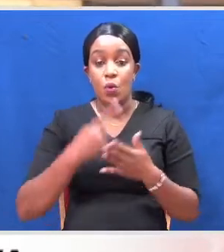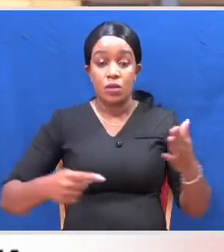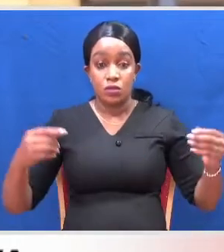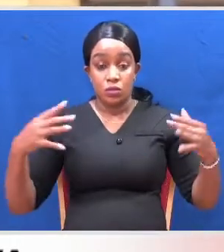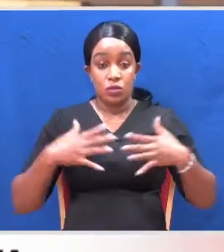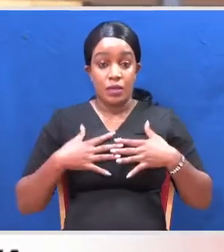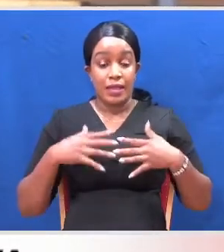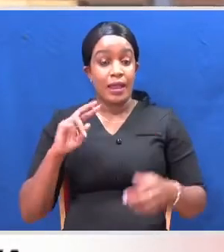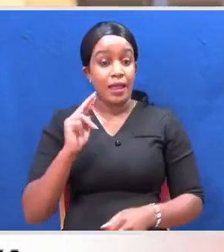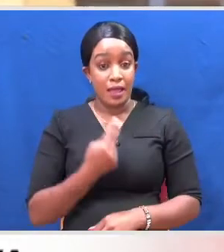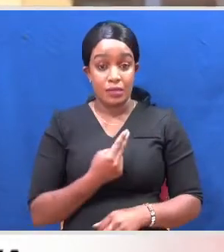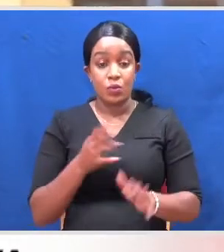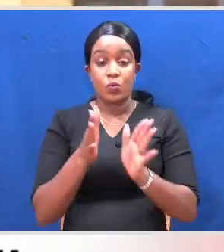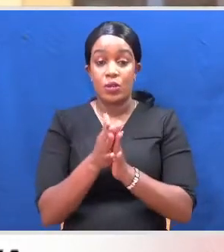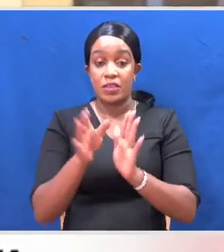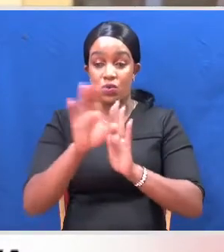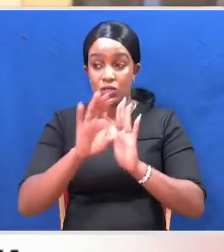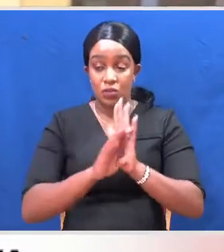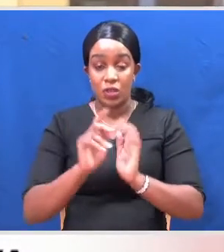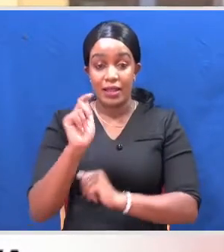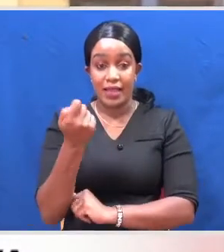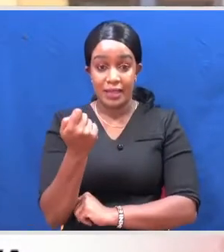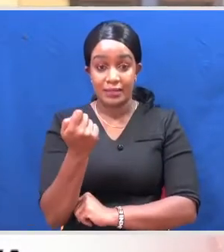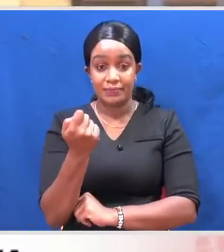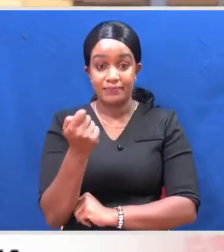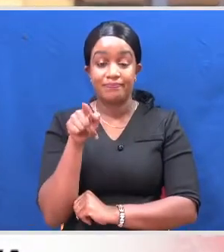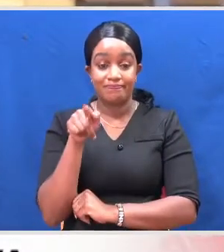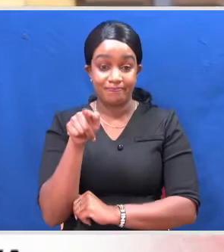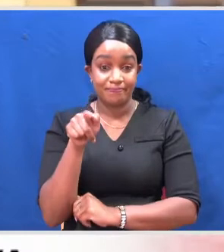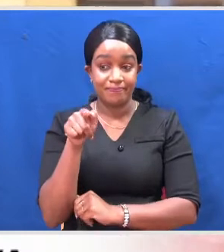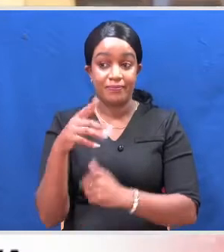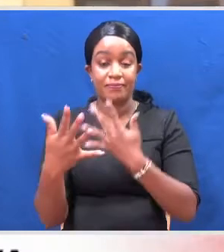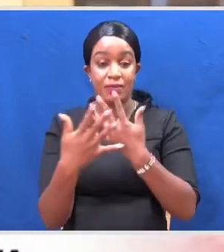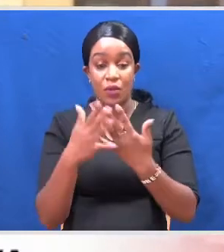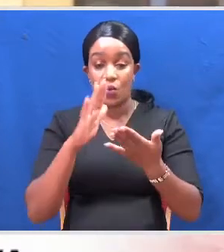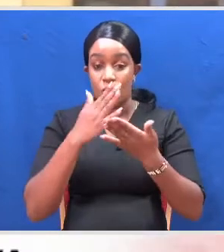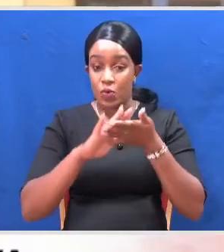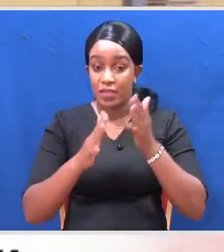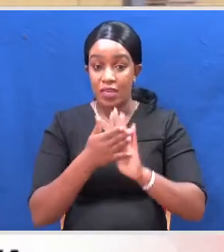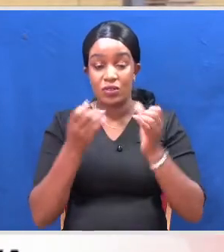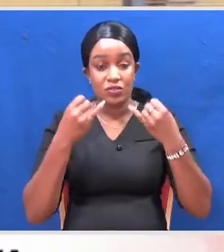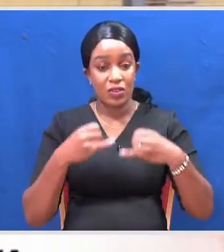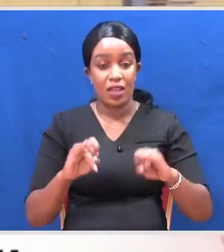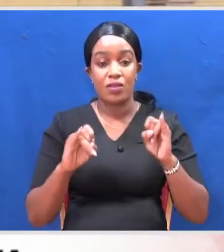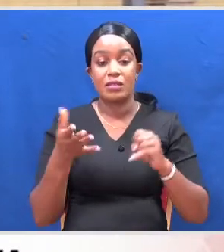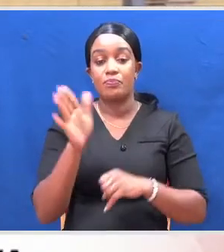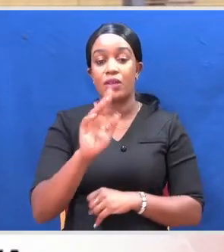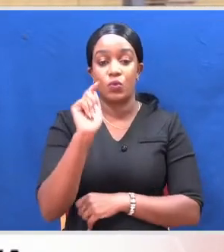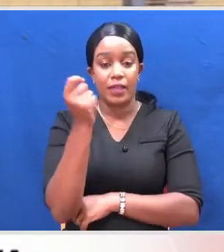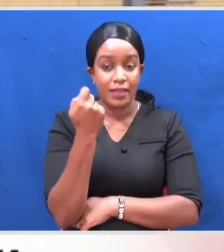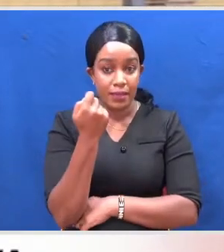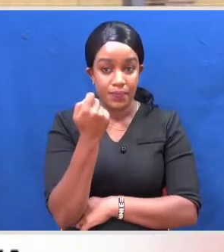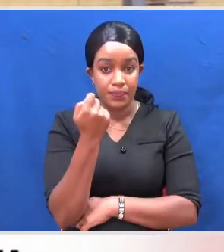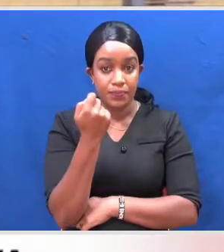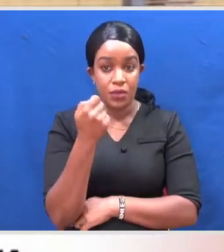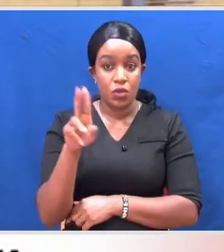tukiwa na katiba ya 2010 ni kwamba ile detention without trial imerudi katika taifa letu la Kenya. UDA